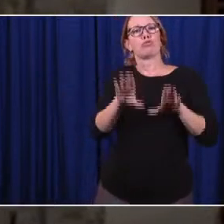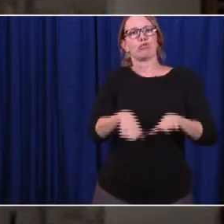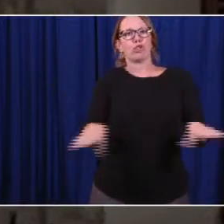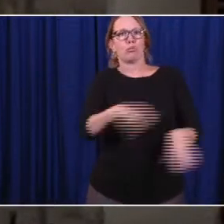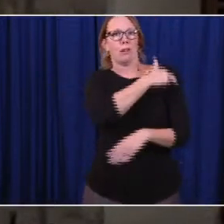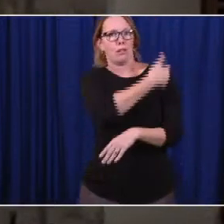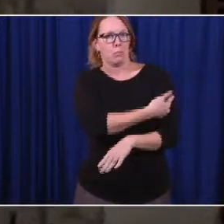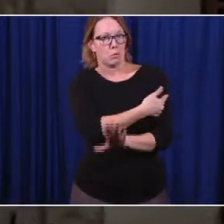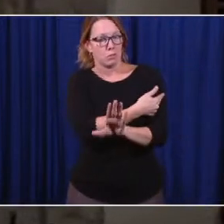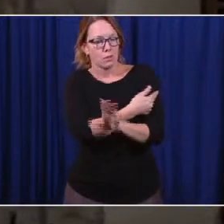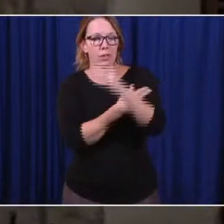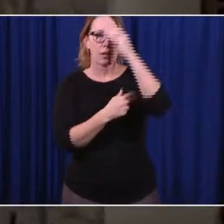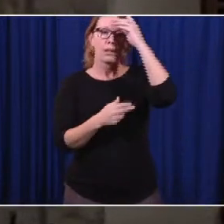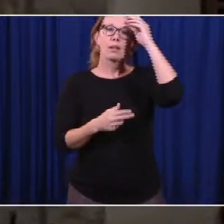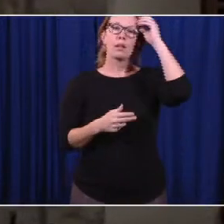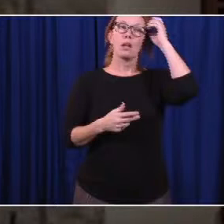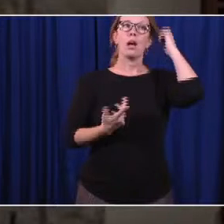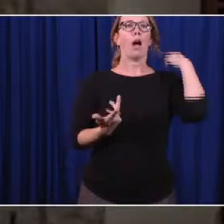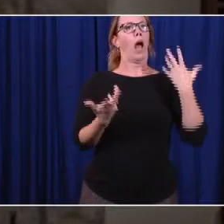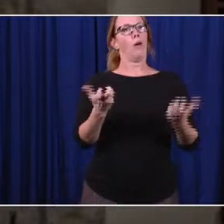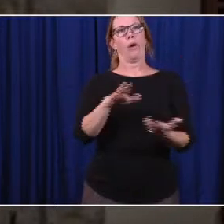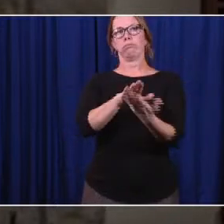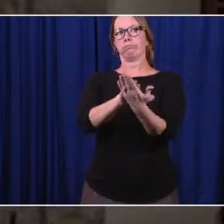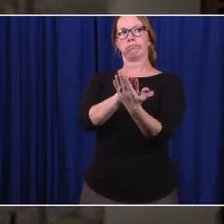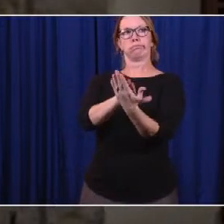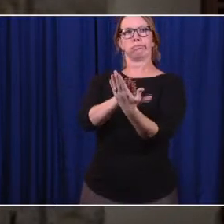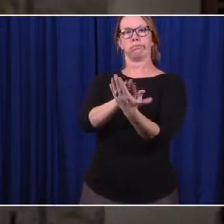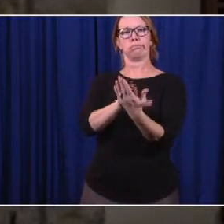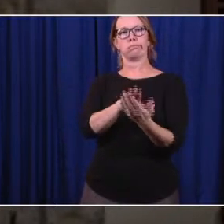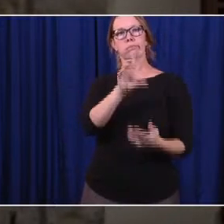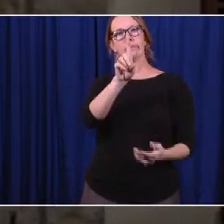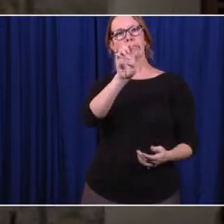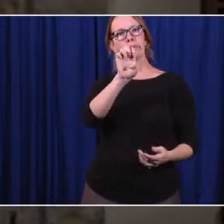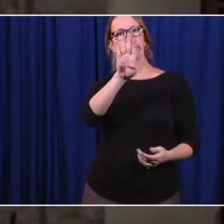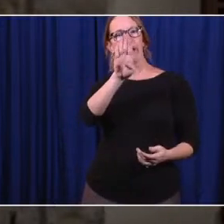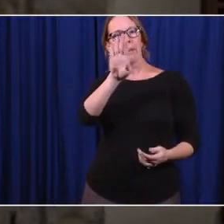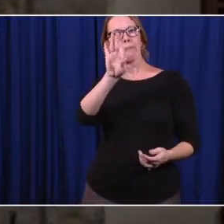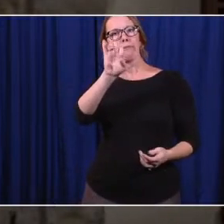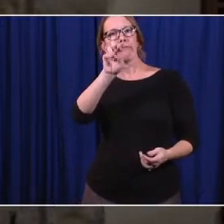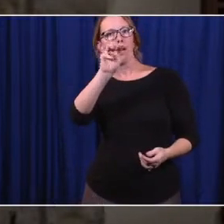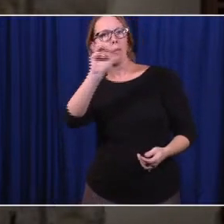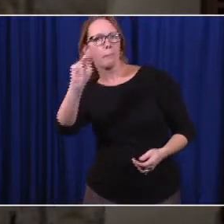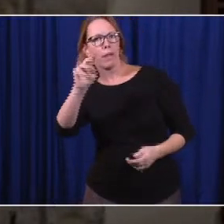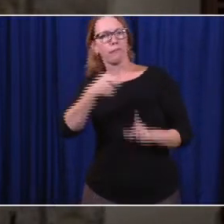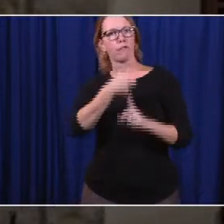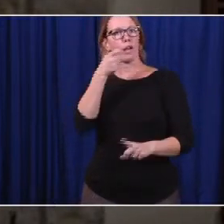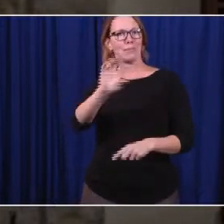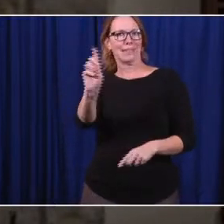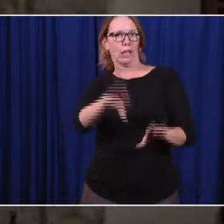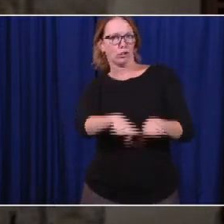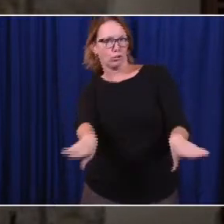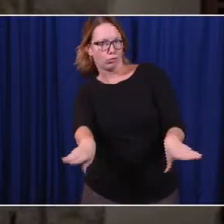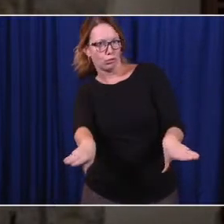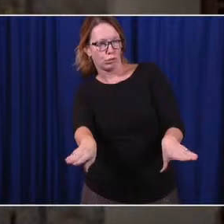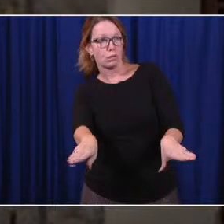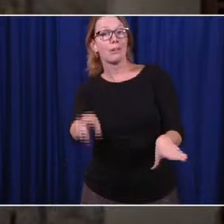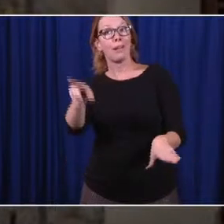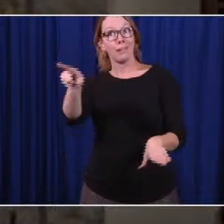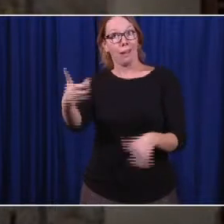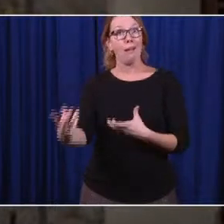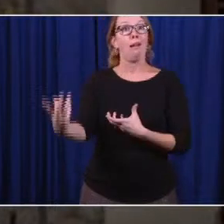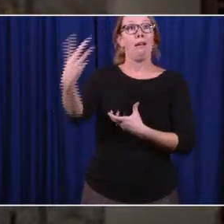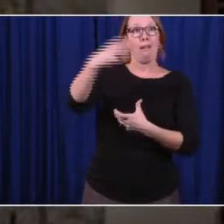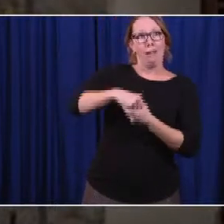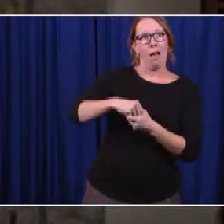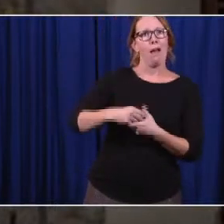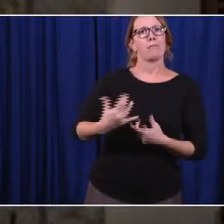I want to give a shout out to Deb Feldman, Dayton Children's. They got involved with us